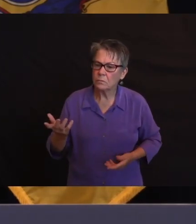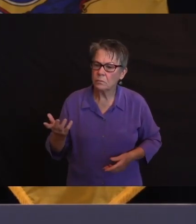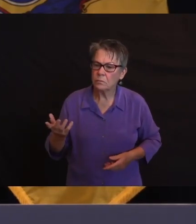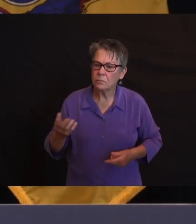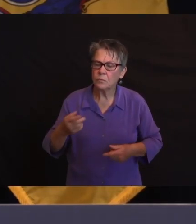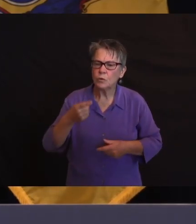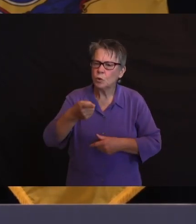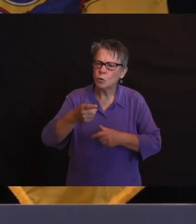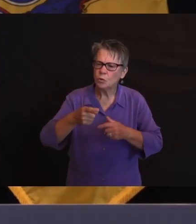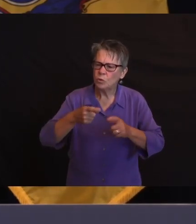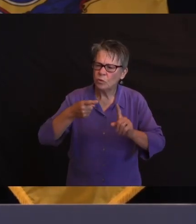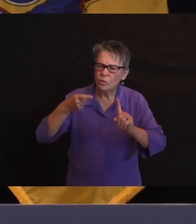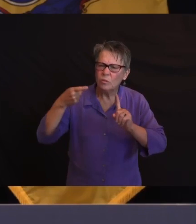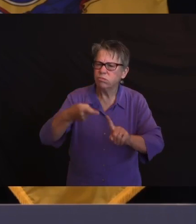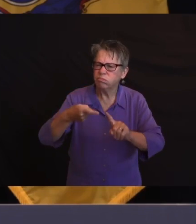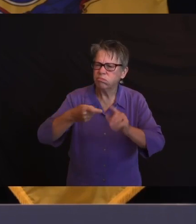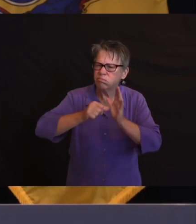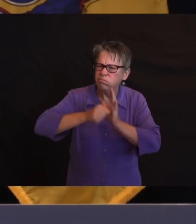cases.